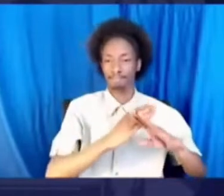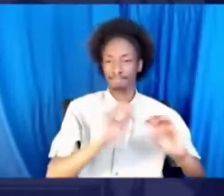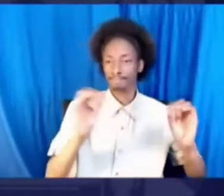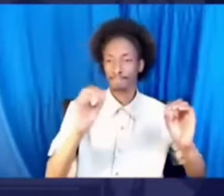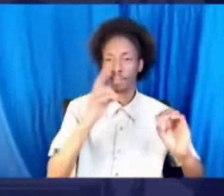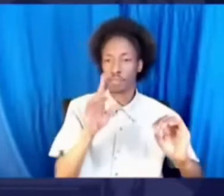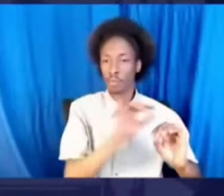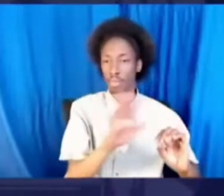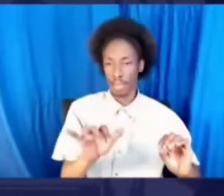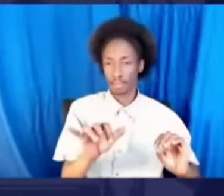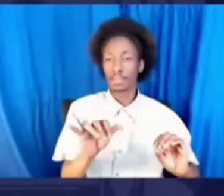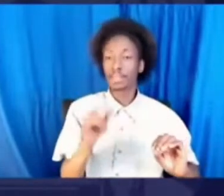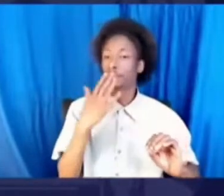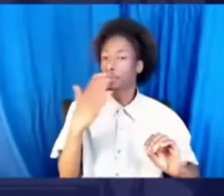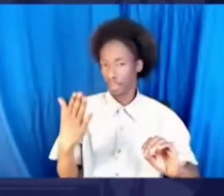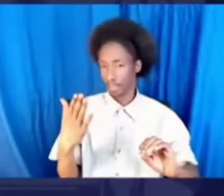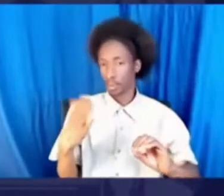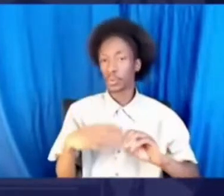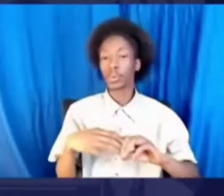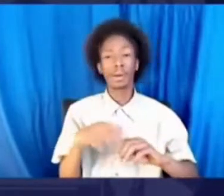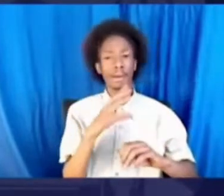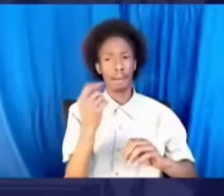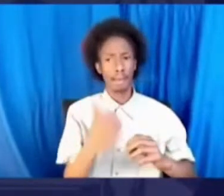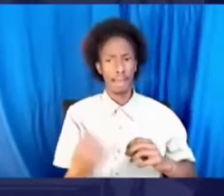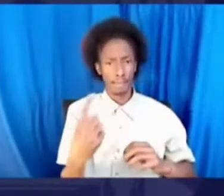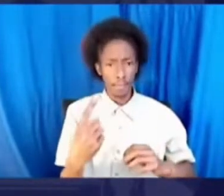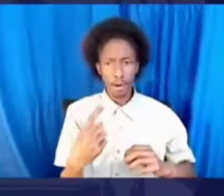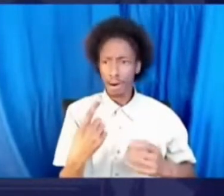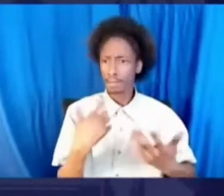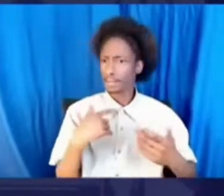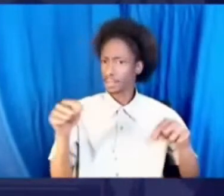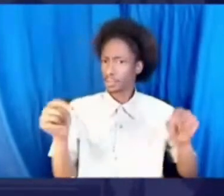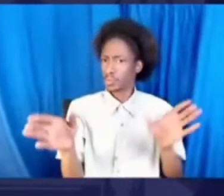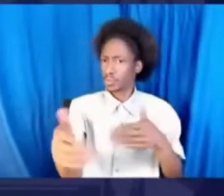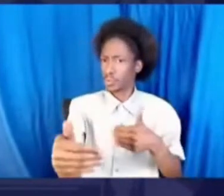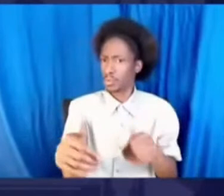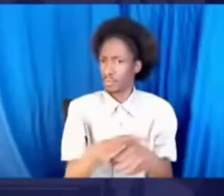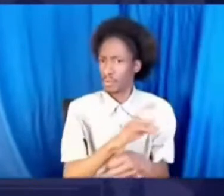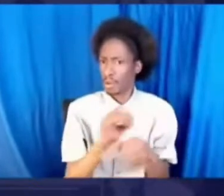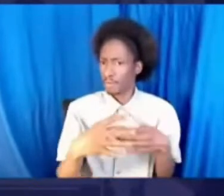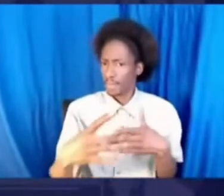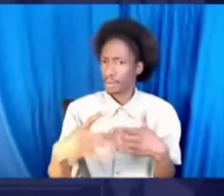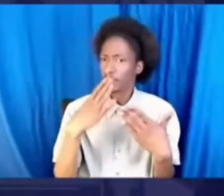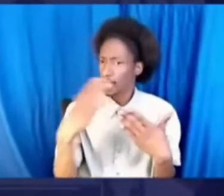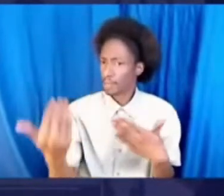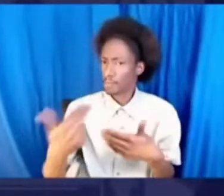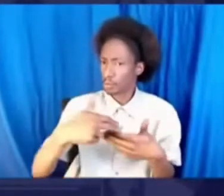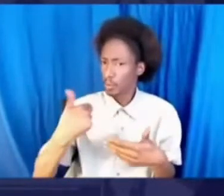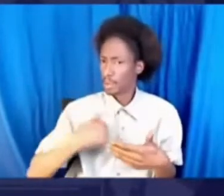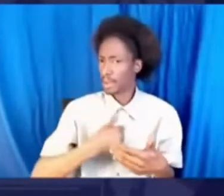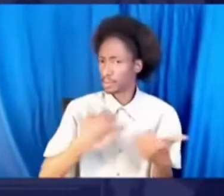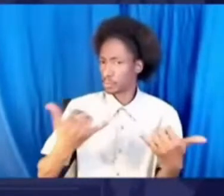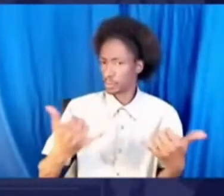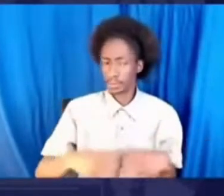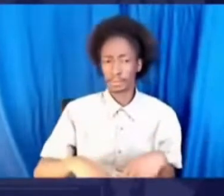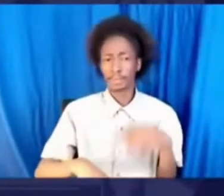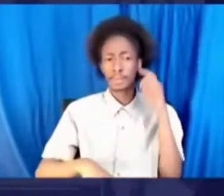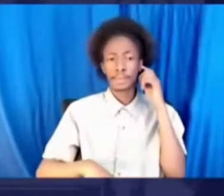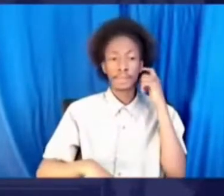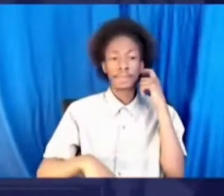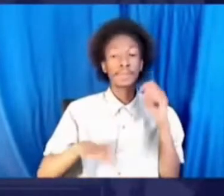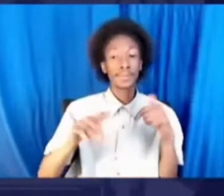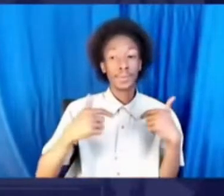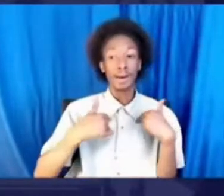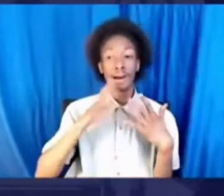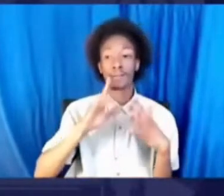you, Secretary Yellen, and everyone here. This is a room full of leaders. Thank you all for joining us this afternoon. So I will begin